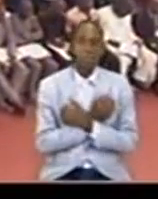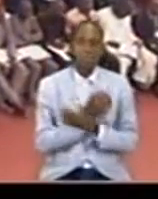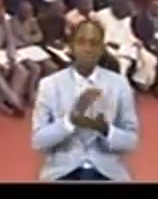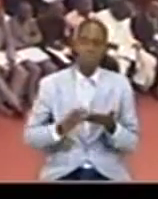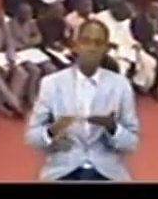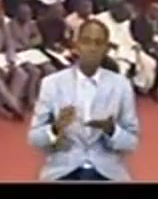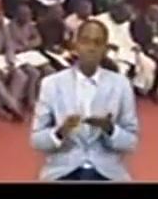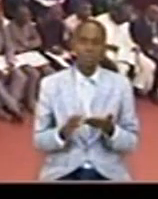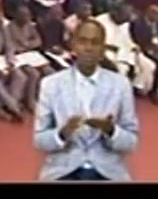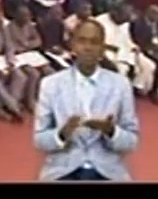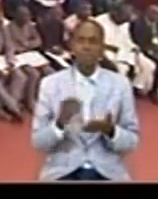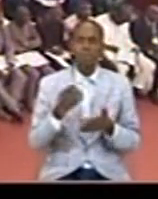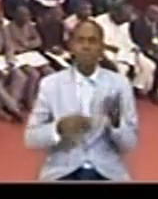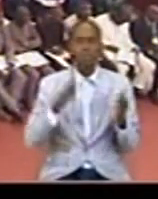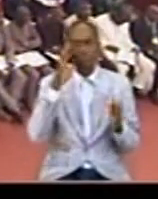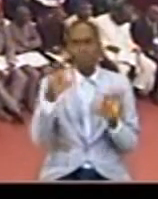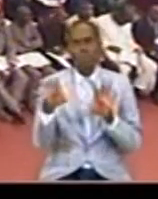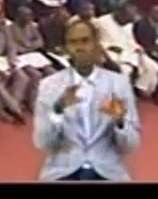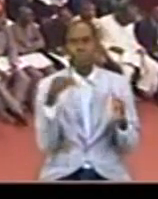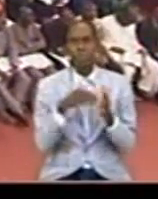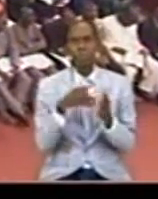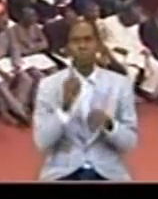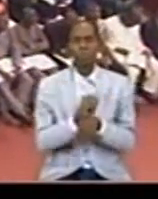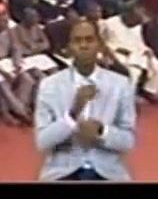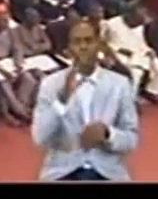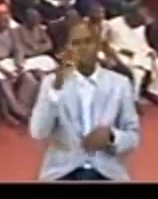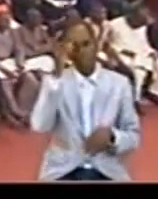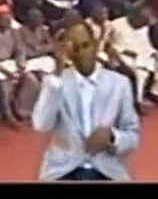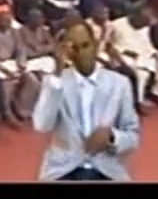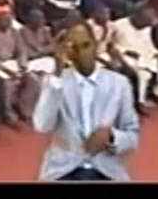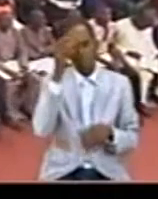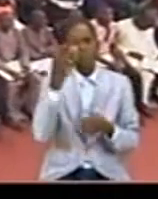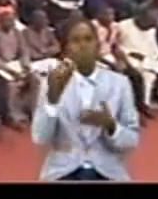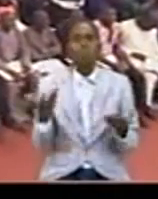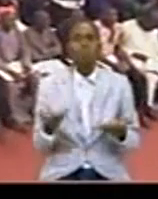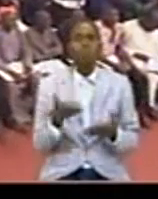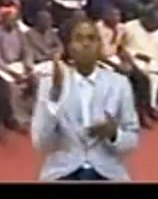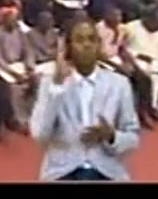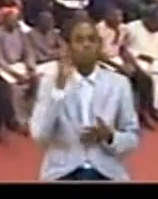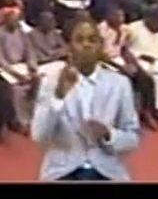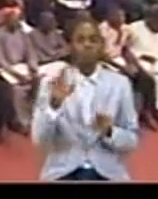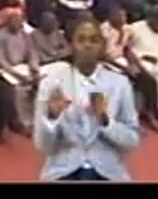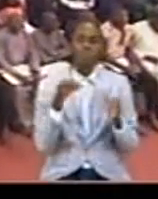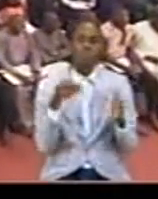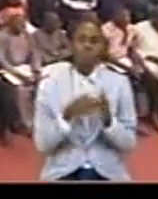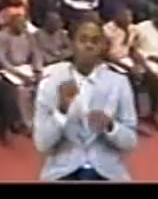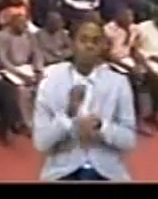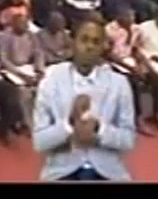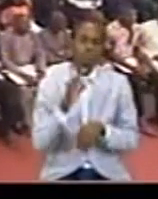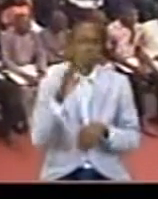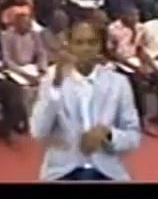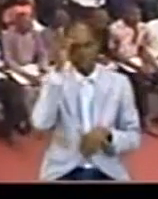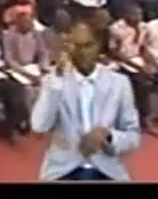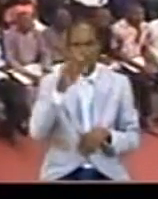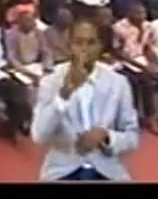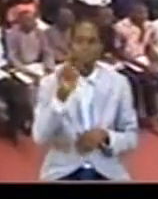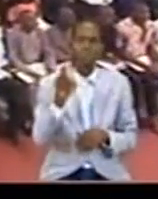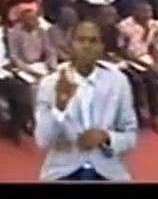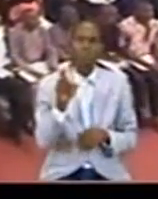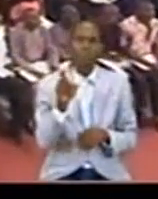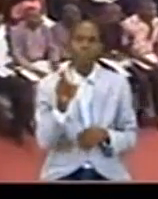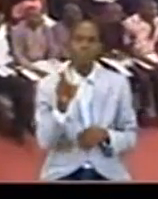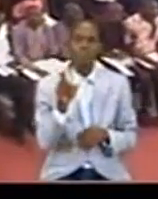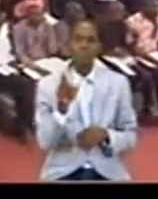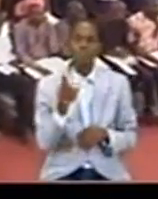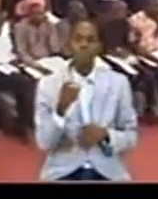What's to be done to the work of the devil? I said, what's to be done to the work of the devil?